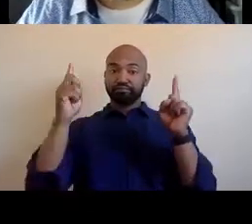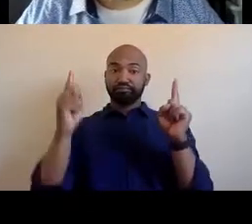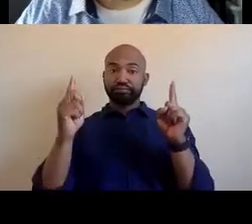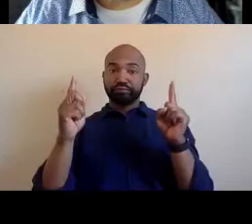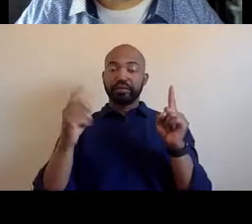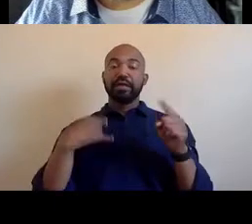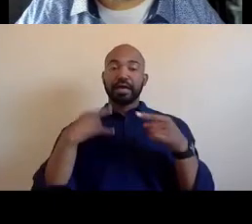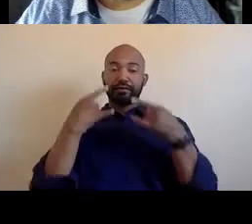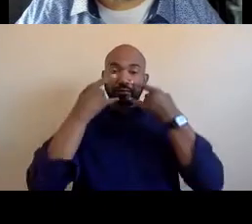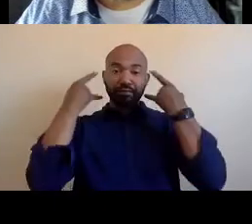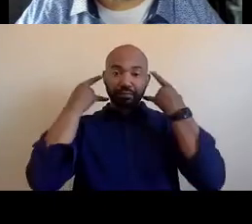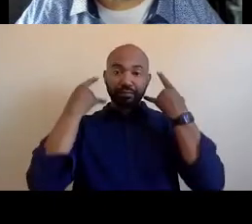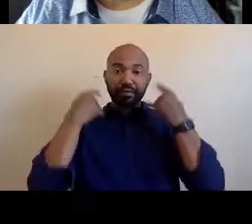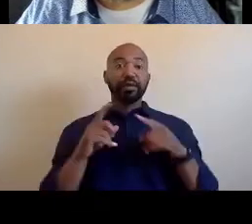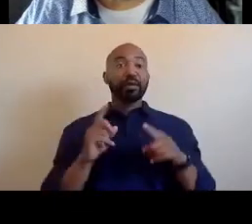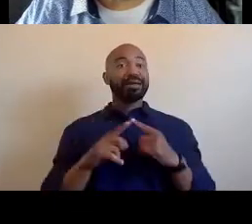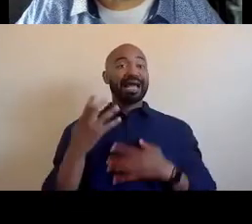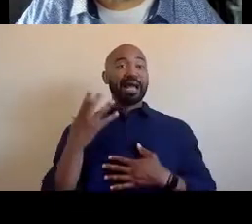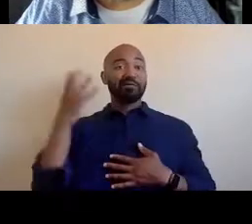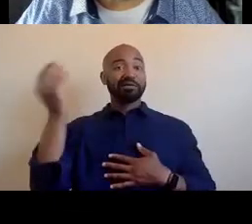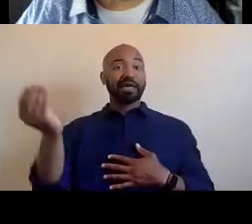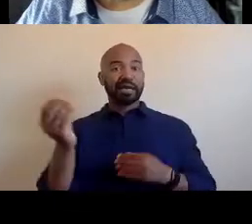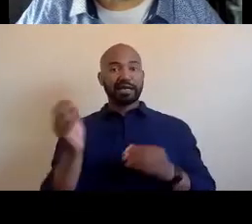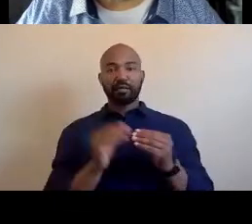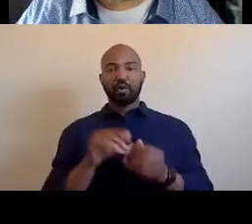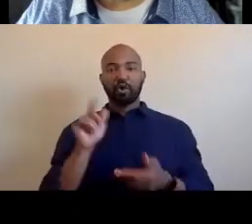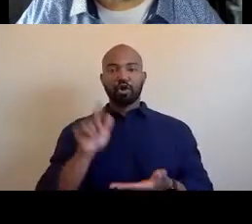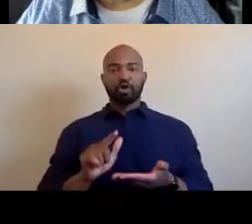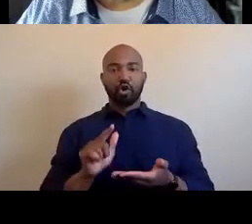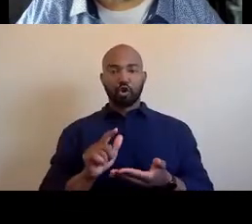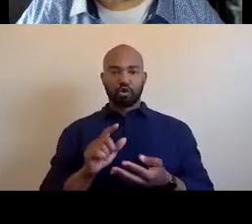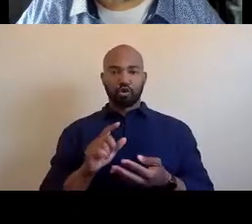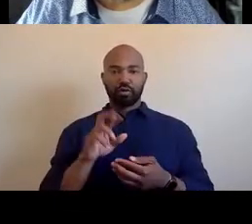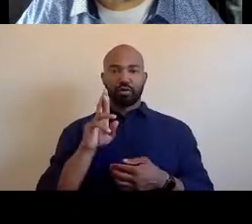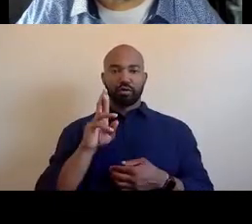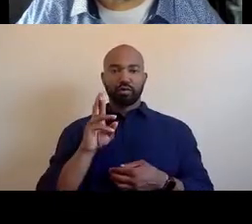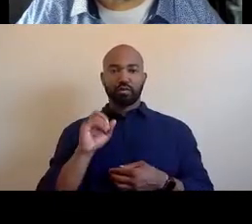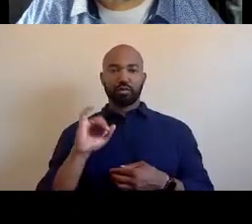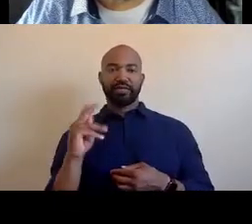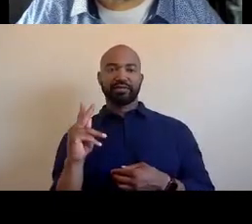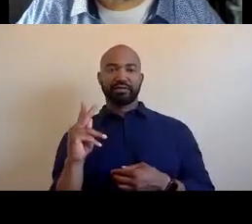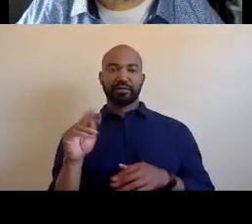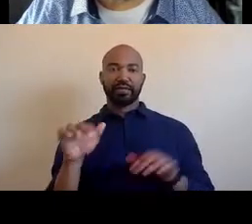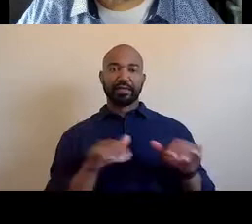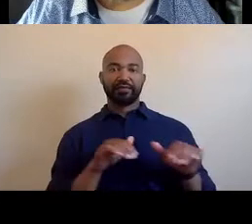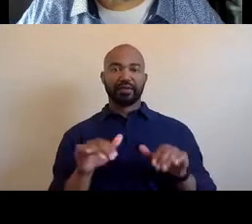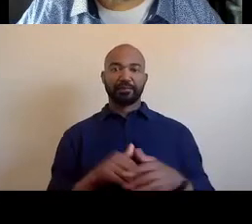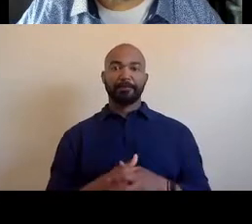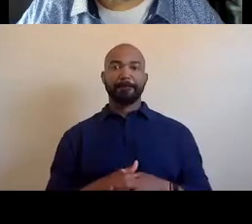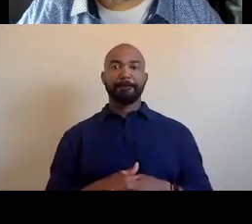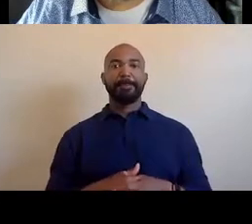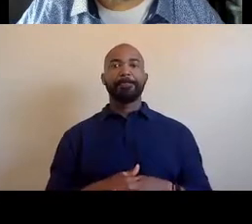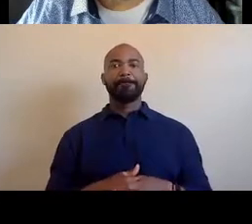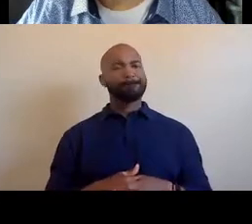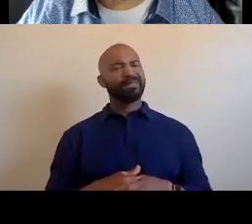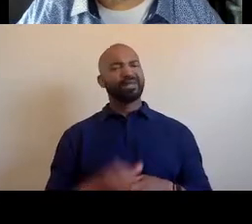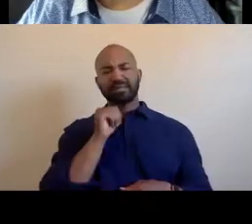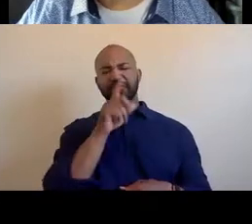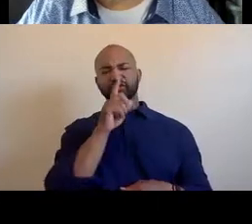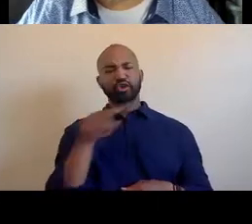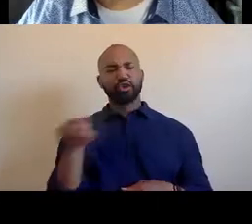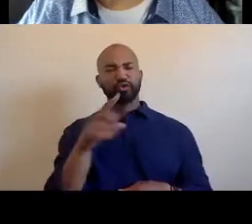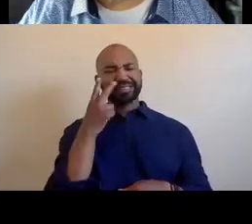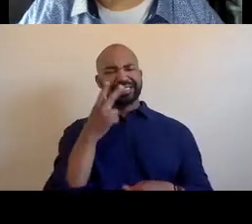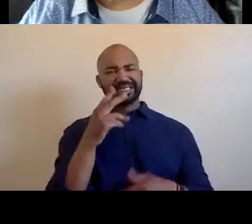be considered a lower risk activity. I'm not sure if people have seen some of the lists that have been circulating